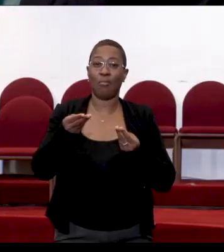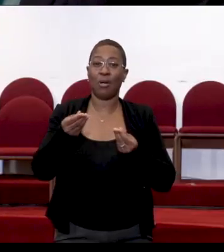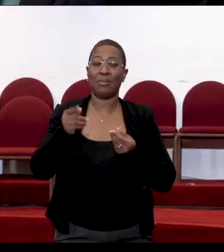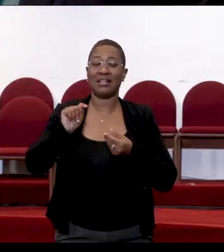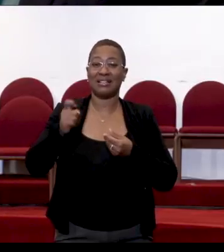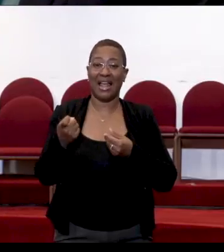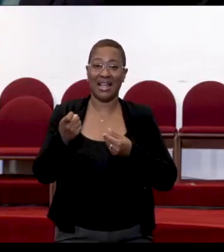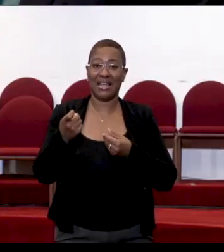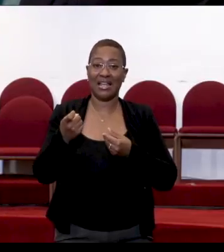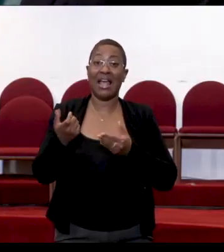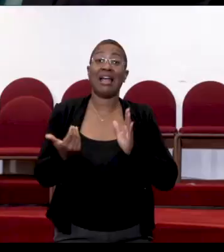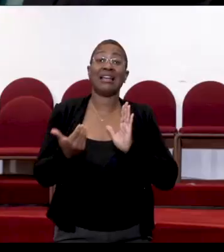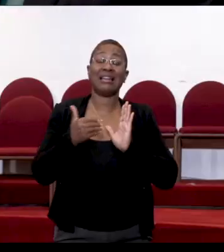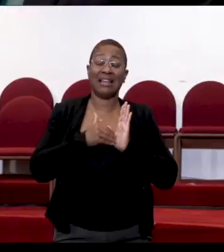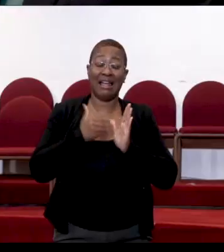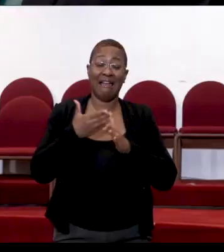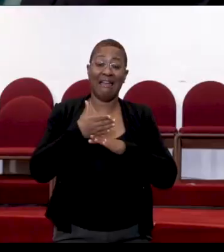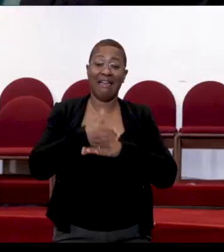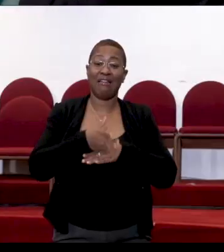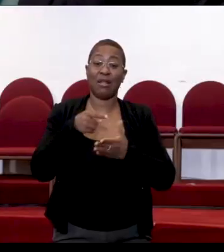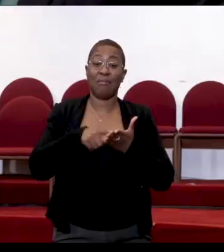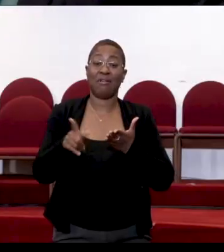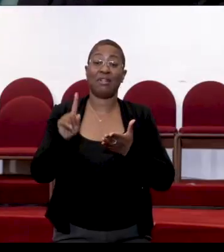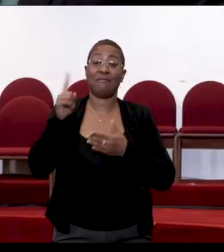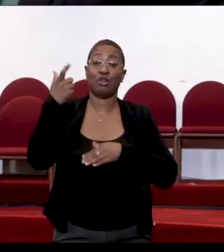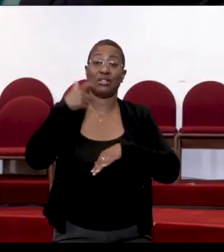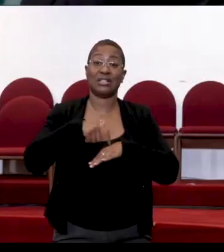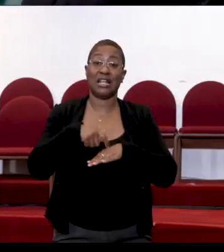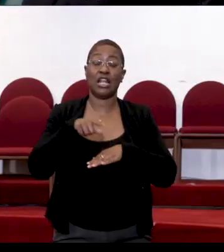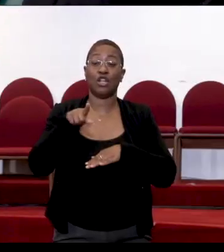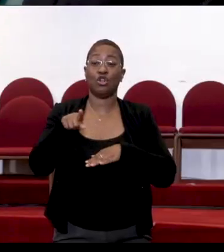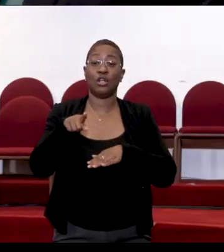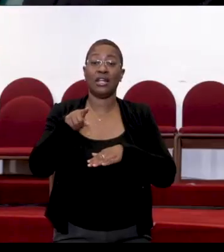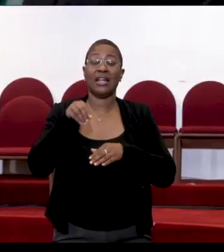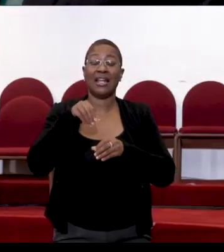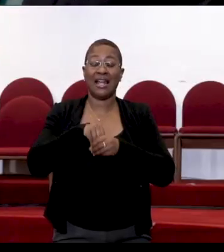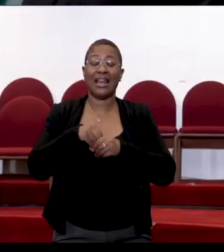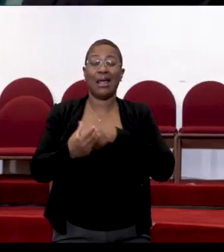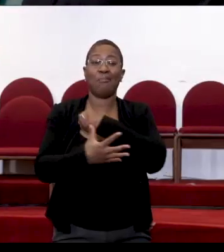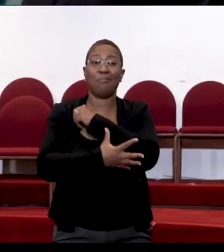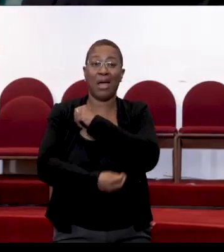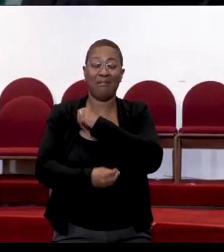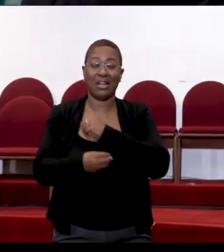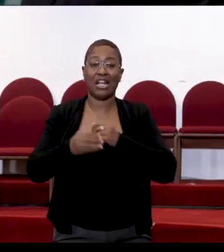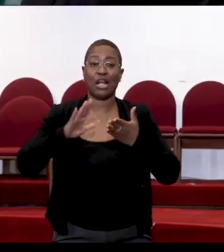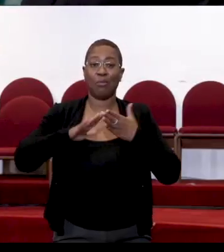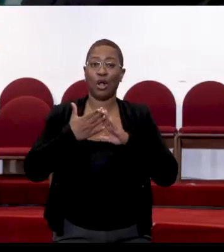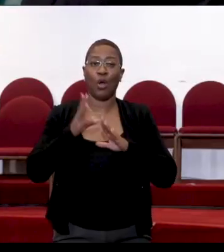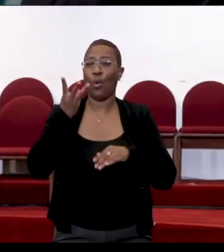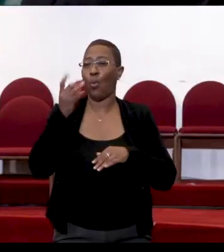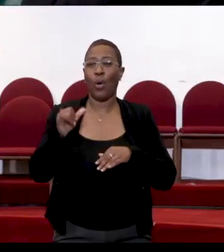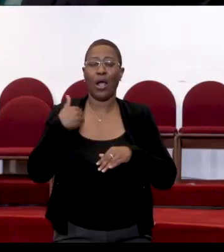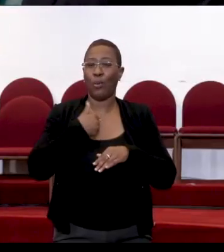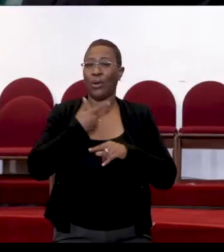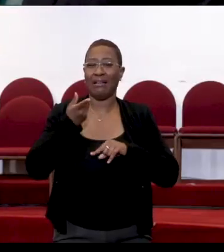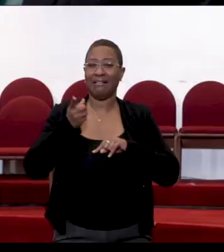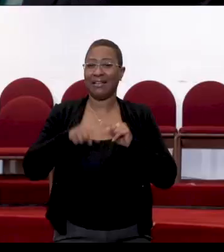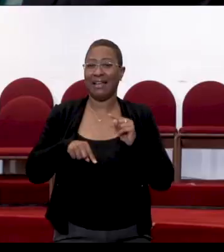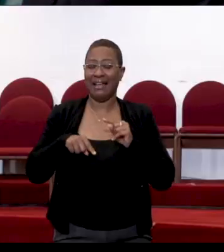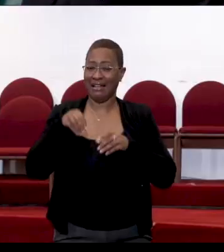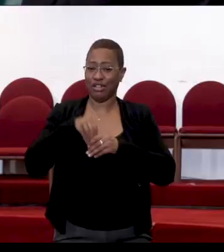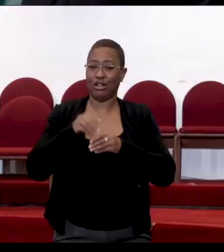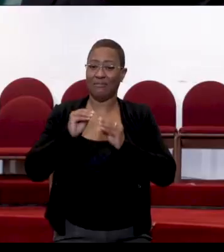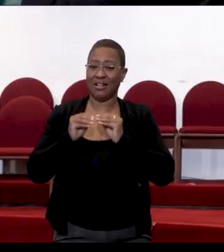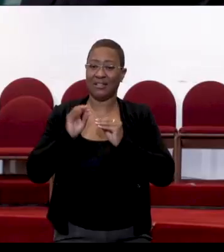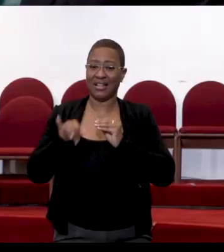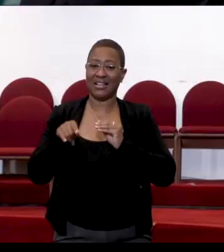tax again after paying it the first time, and you're in a poverty-stricken community, why can't we internally fix this? This